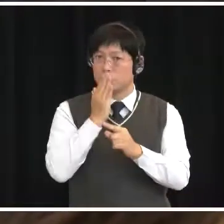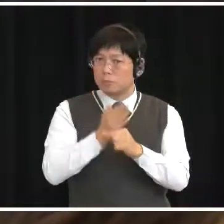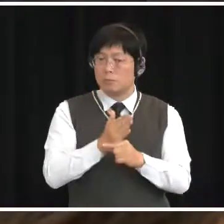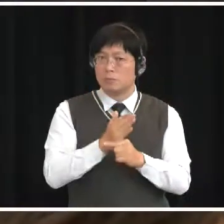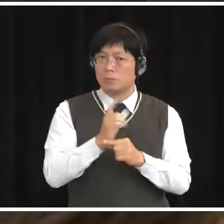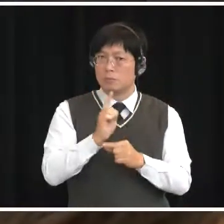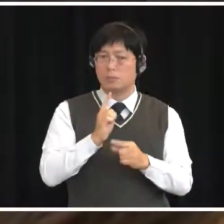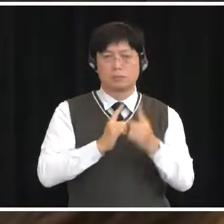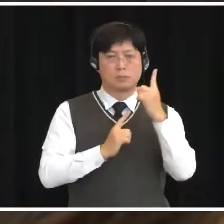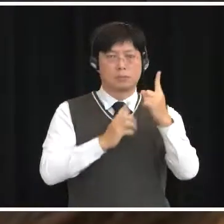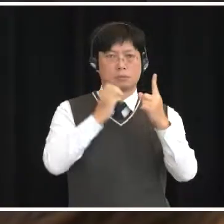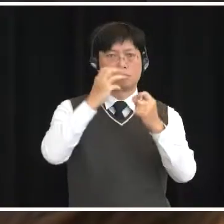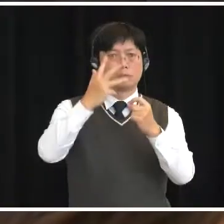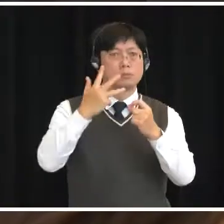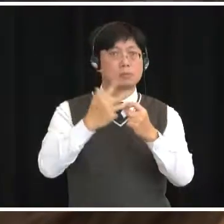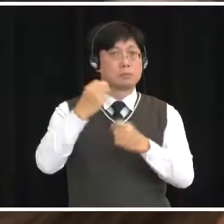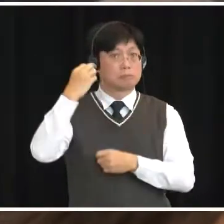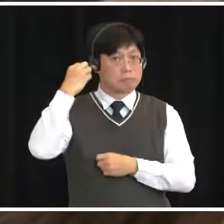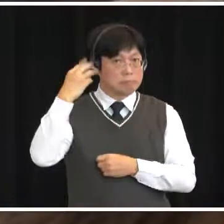years,